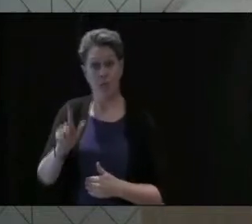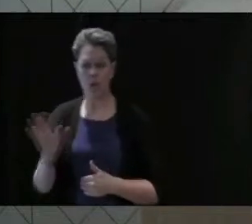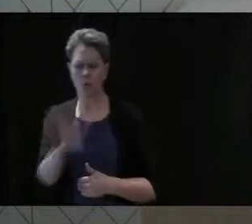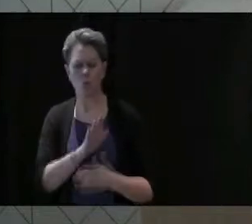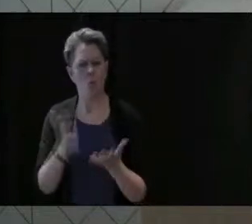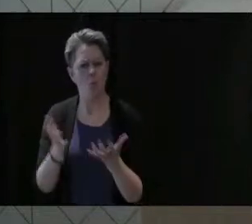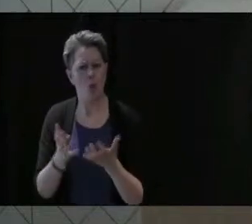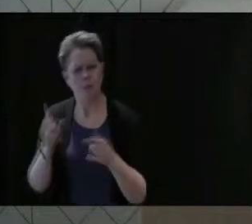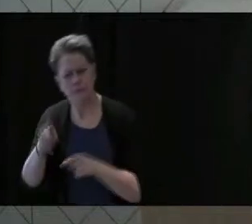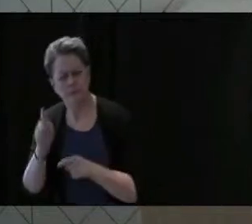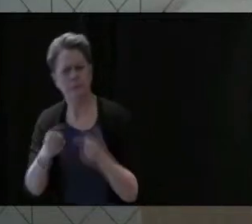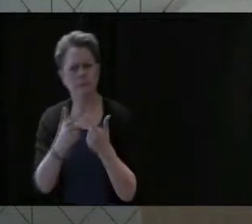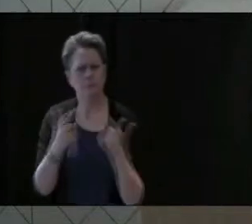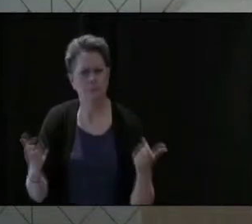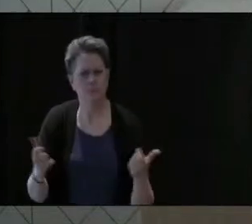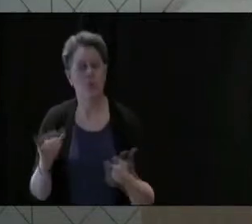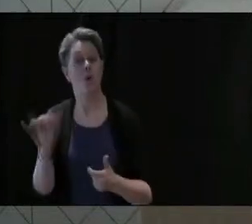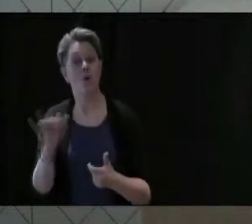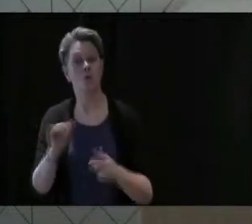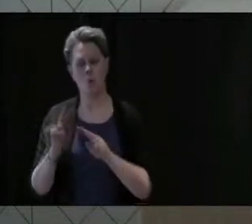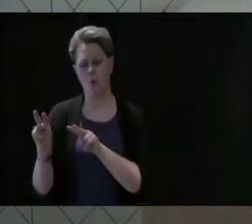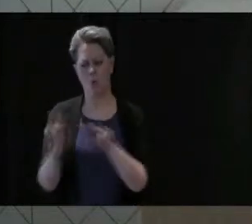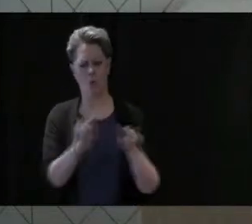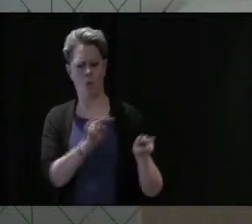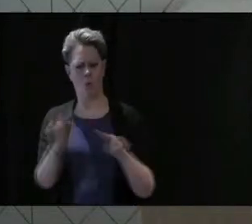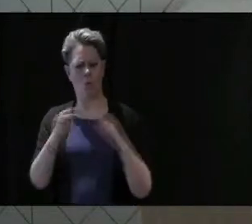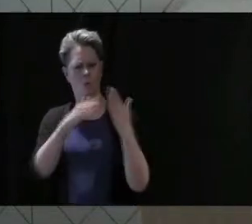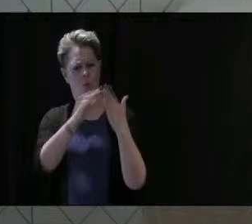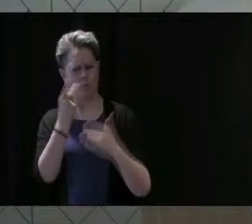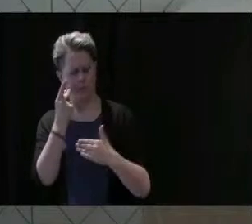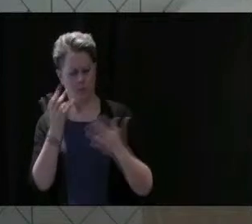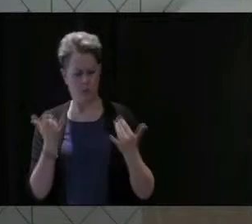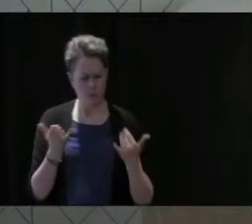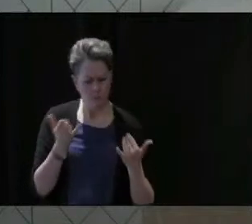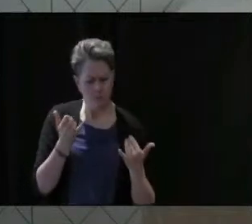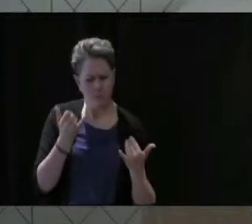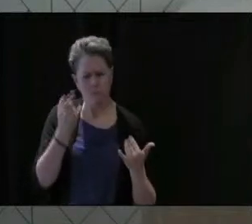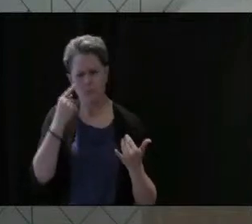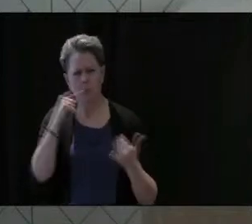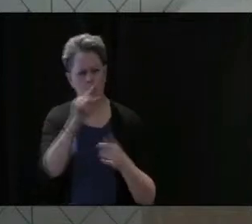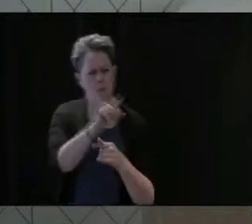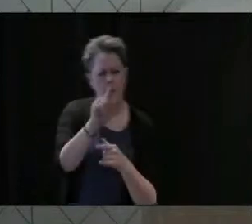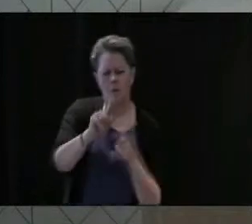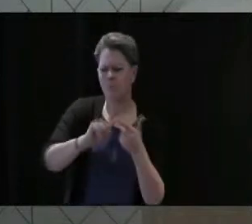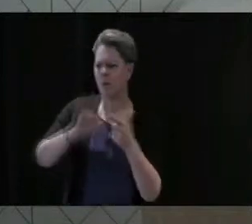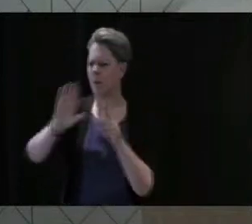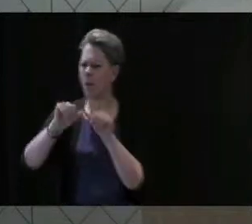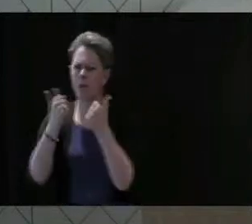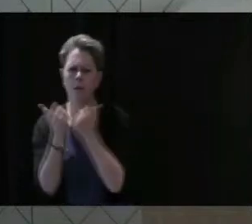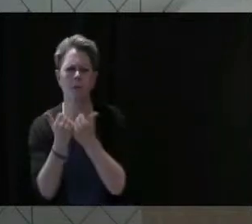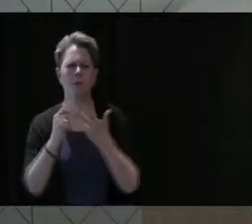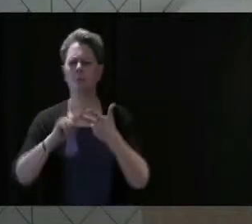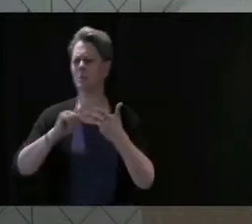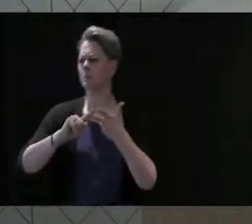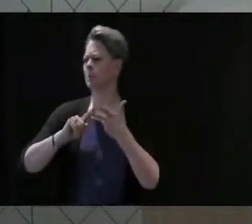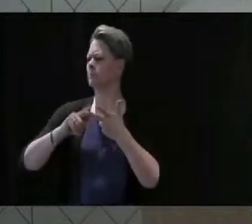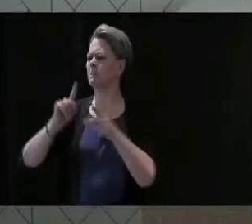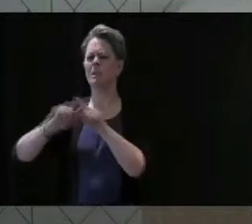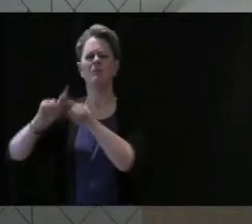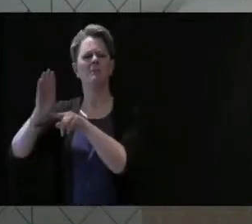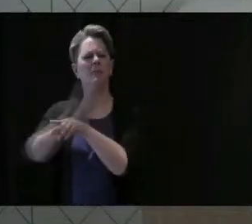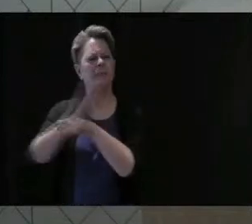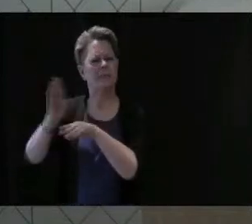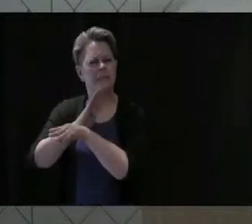Labrador, and the governance approach in government, in its agencies and